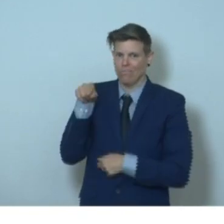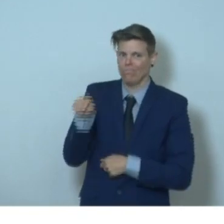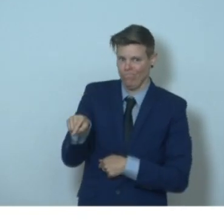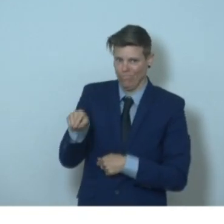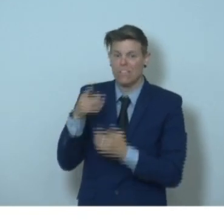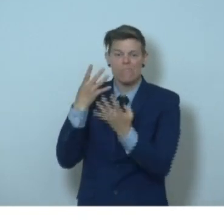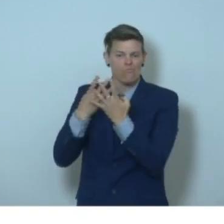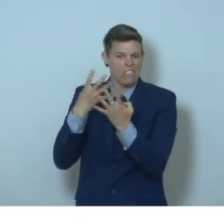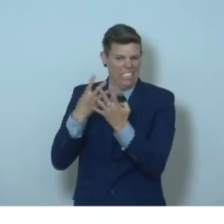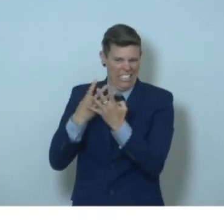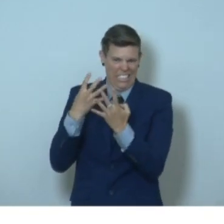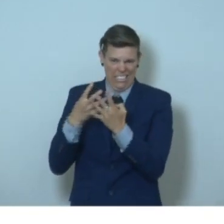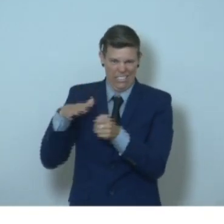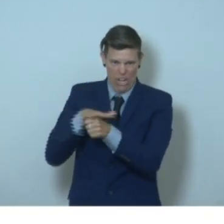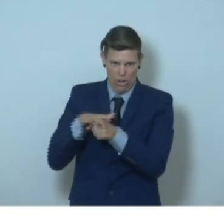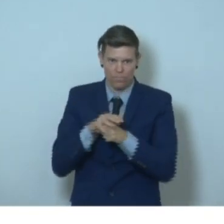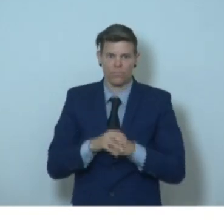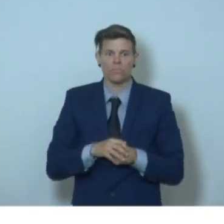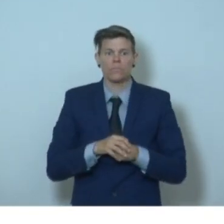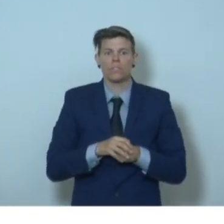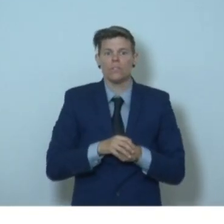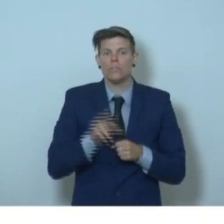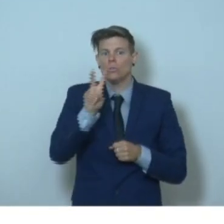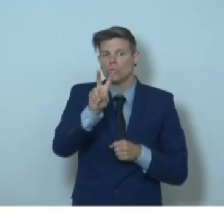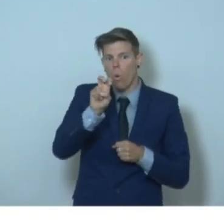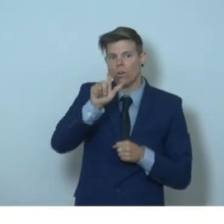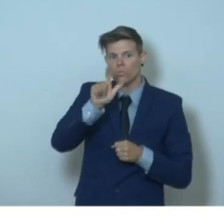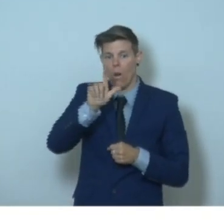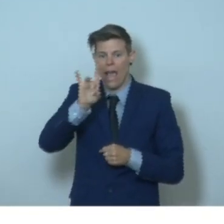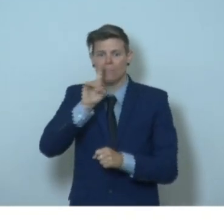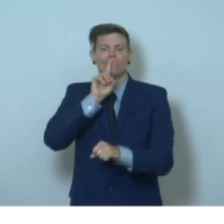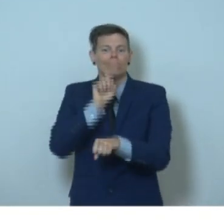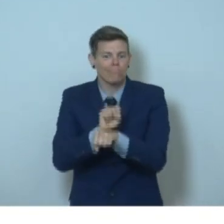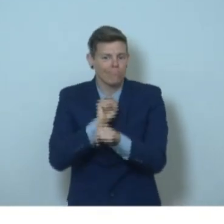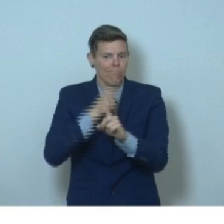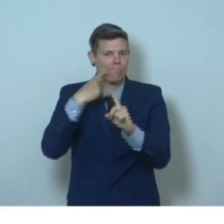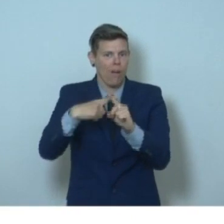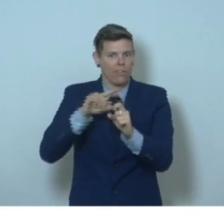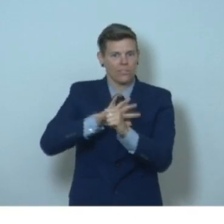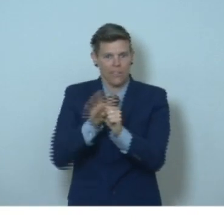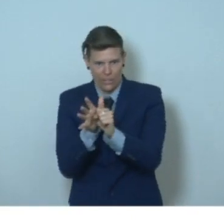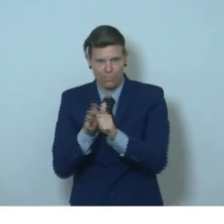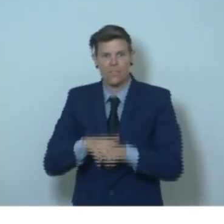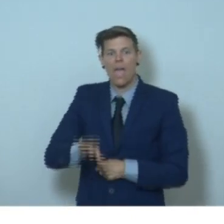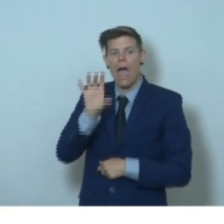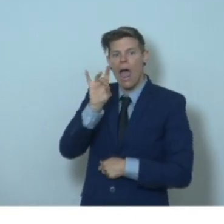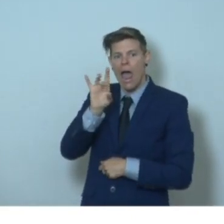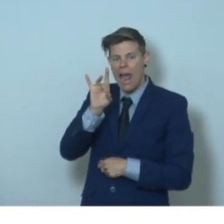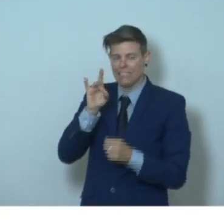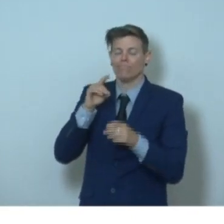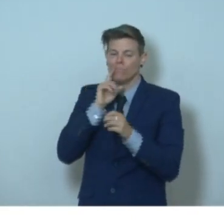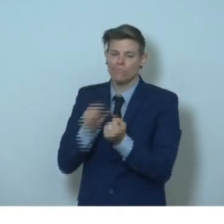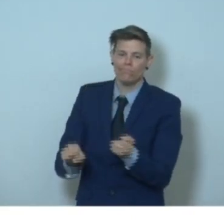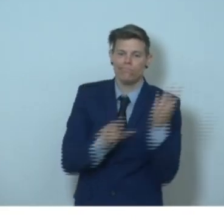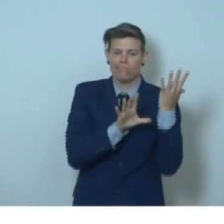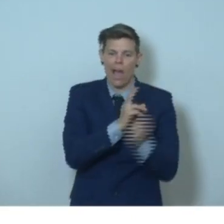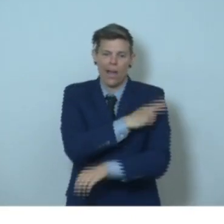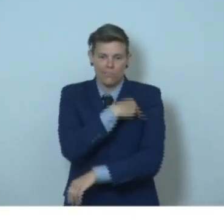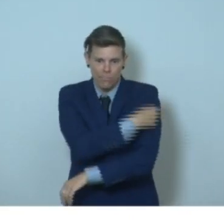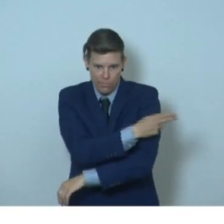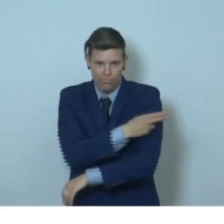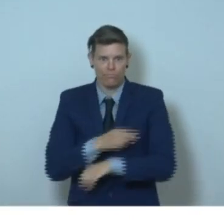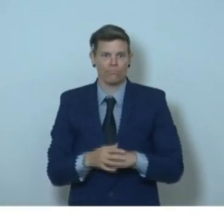had 222 positive cases. 8 of our inmates are currently in the hospital and 1 is intubated. We've had 2 deaths from this